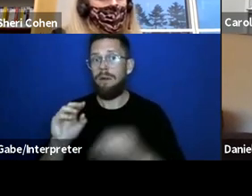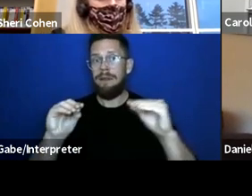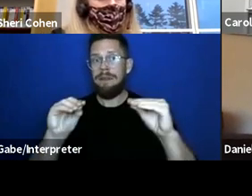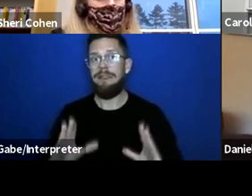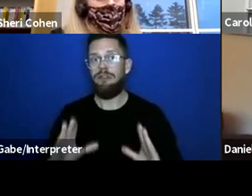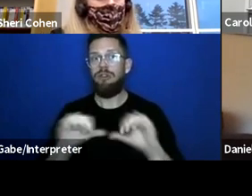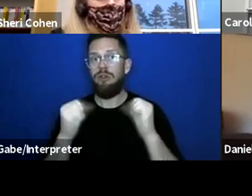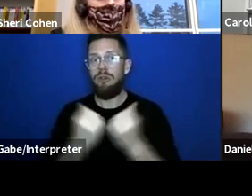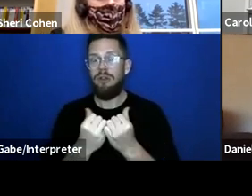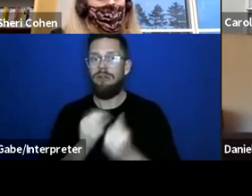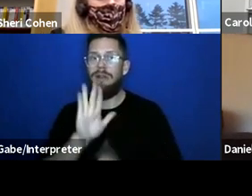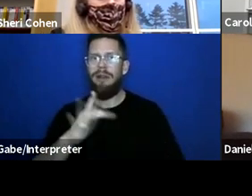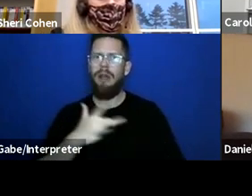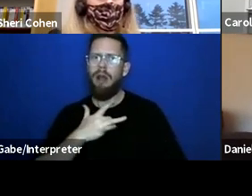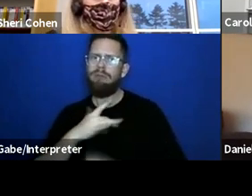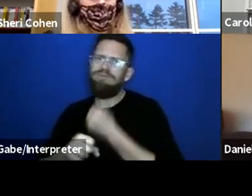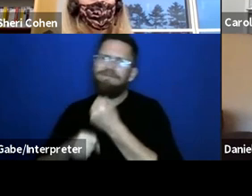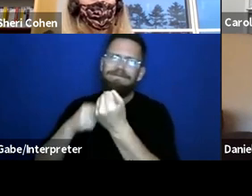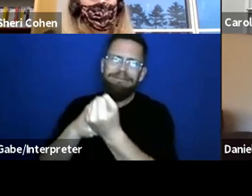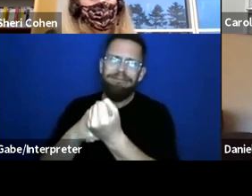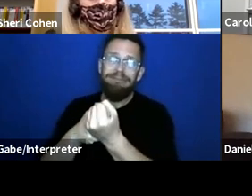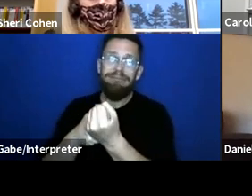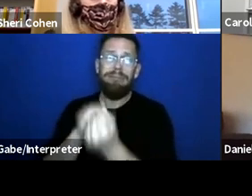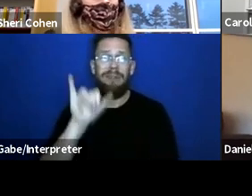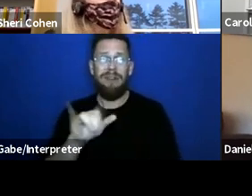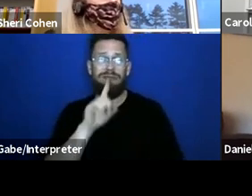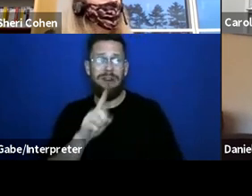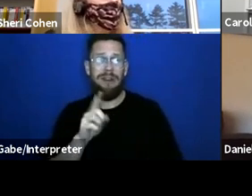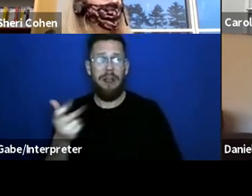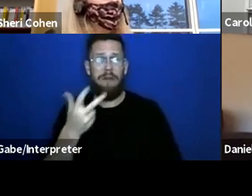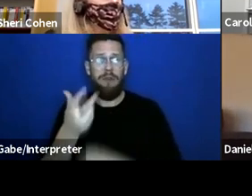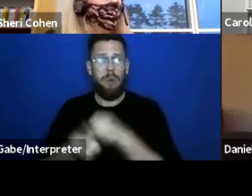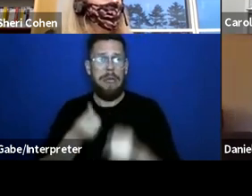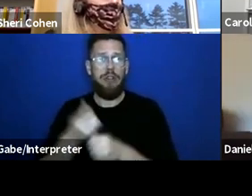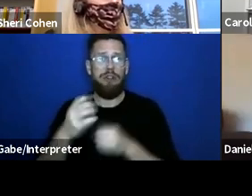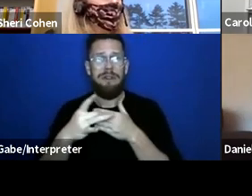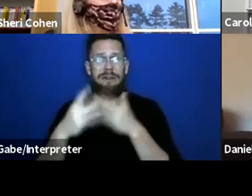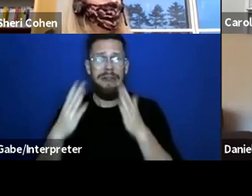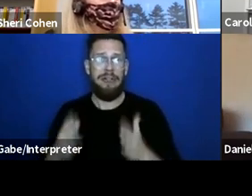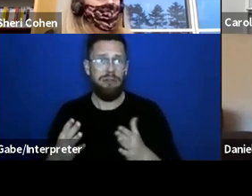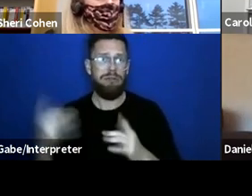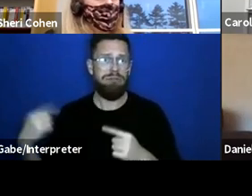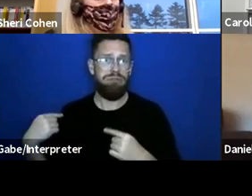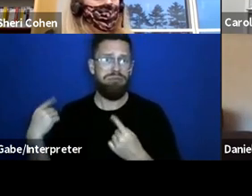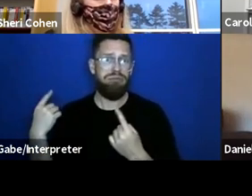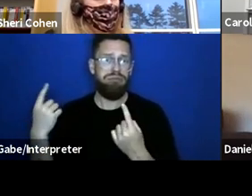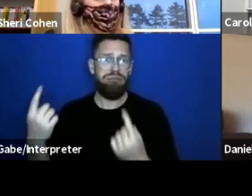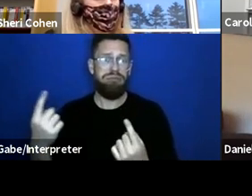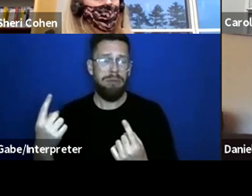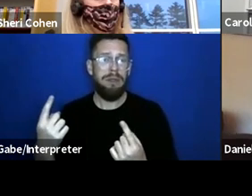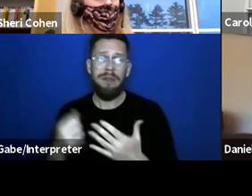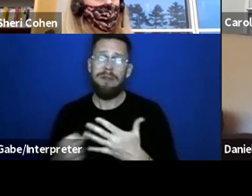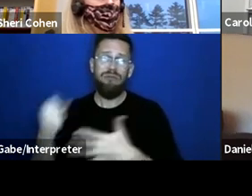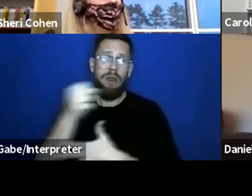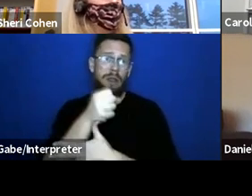their heart behind this. And this is a few years of leaders, not just the last couple of years of leaders. And it's a priority. And